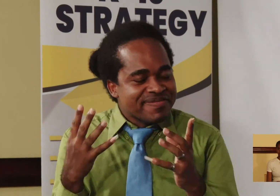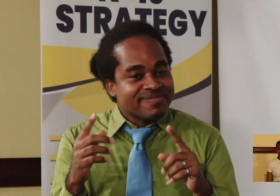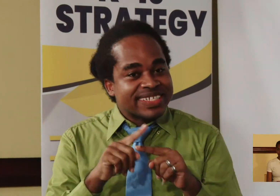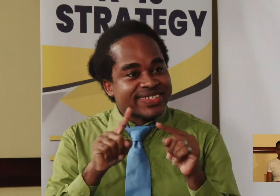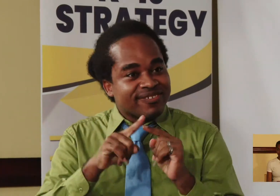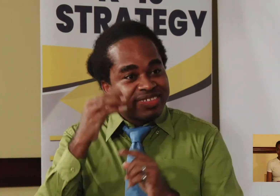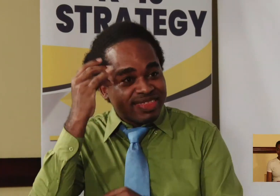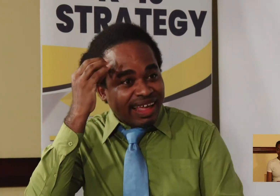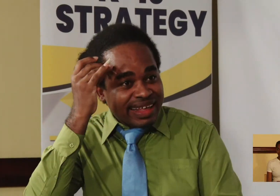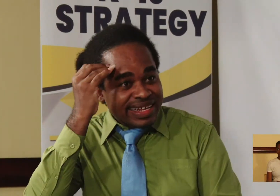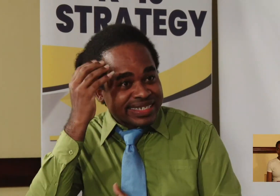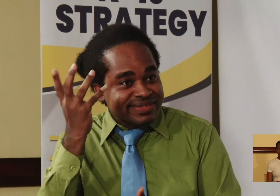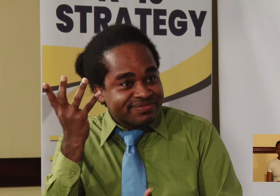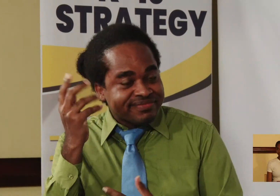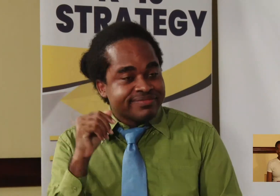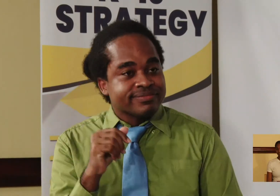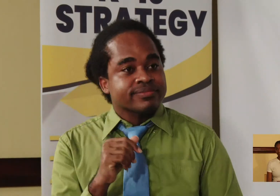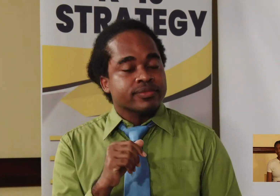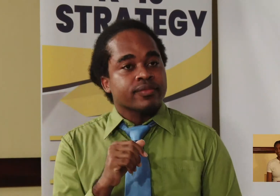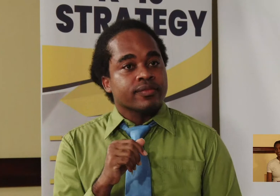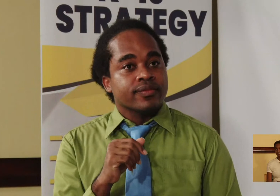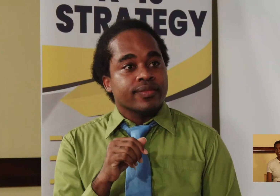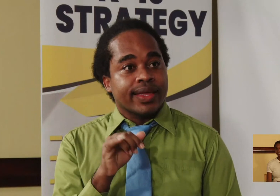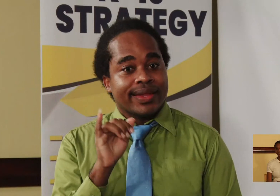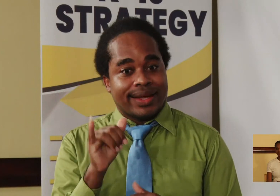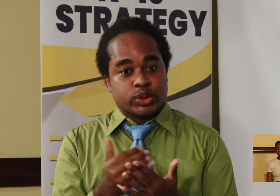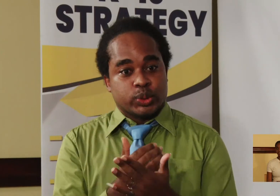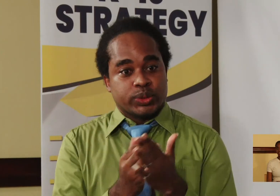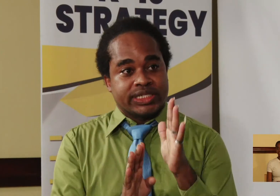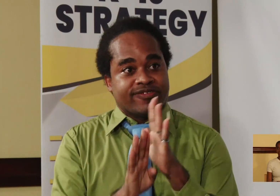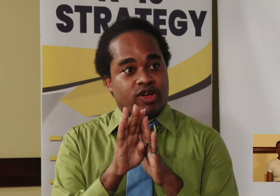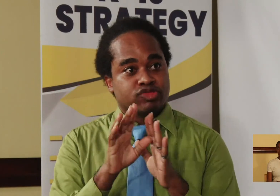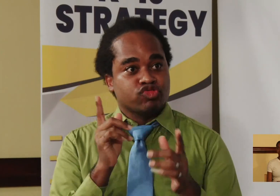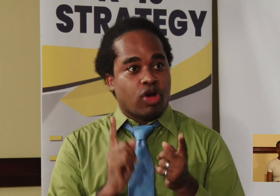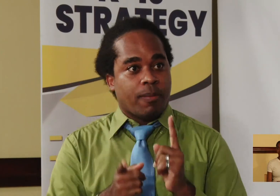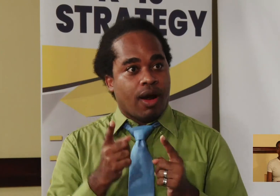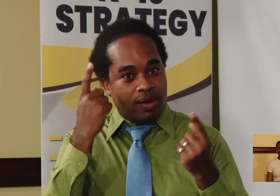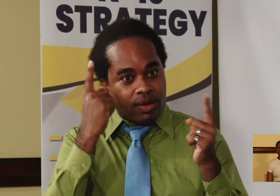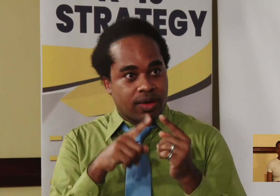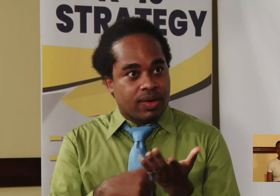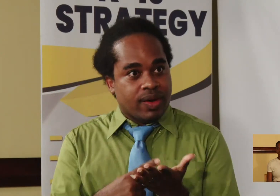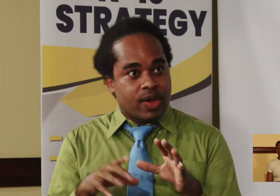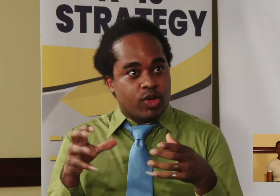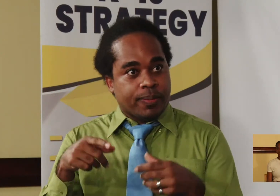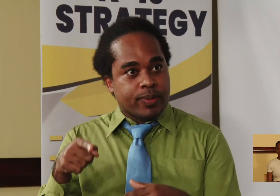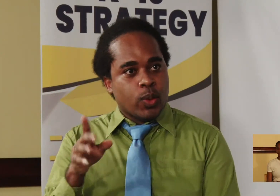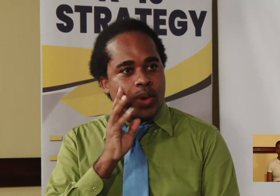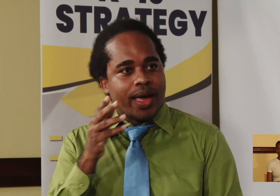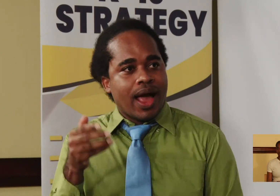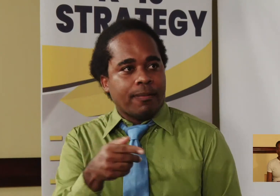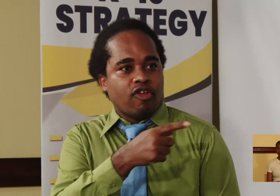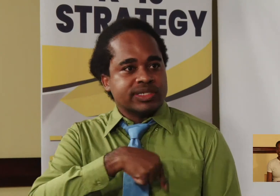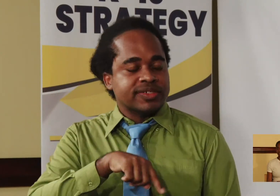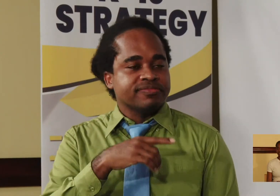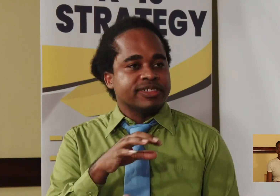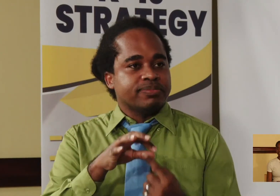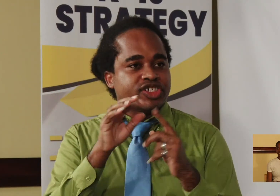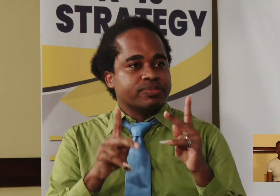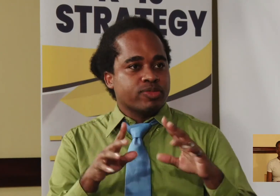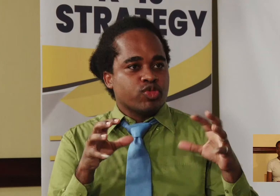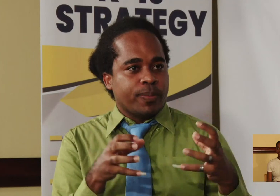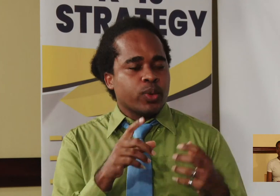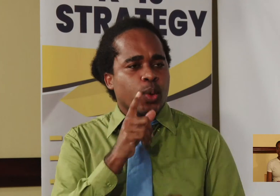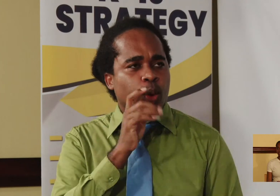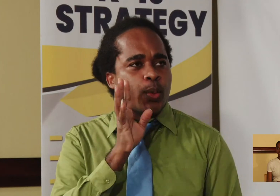different perspectives. A lot of people have different thoughts. And as the new development comes, then it